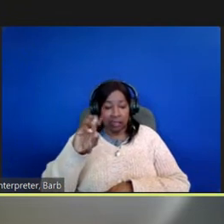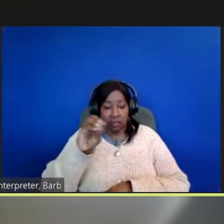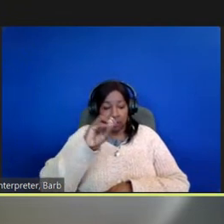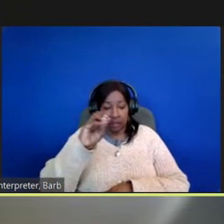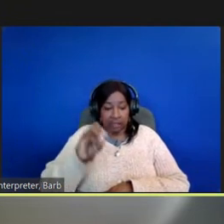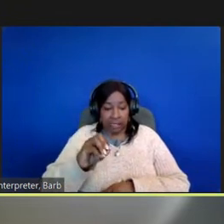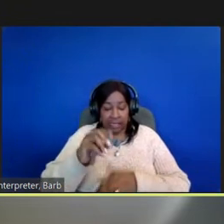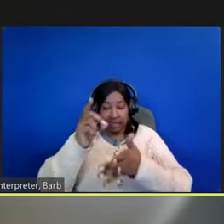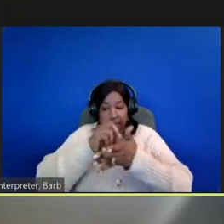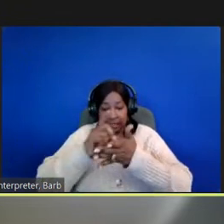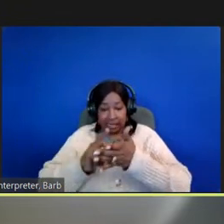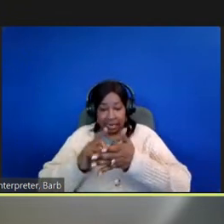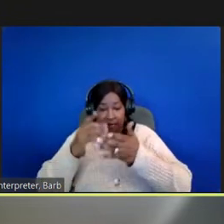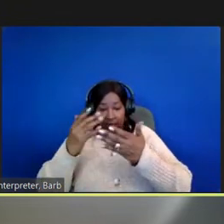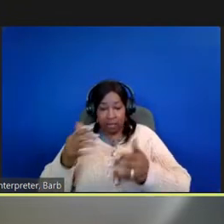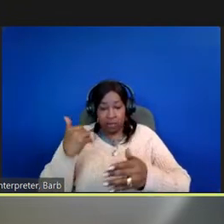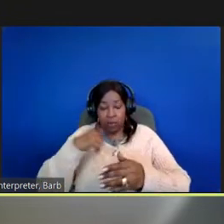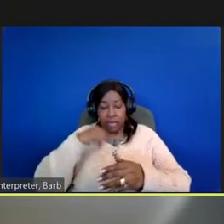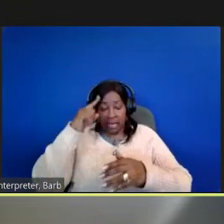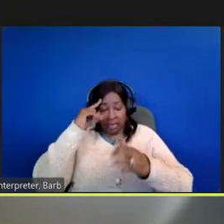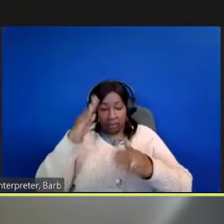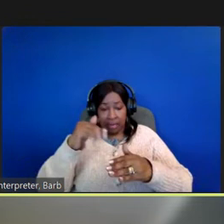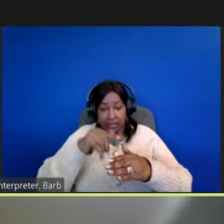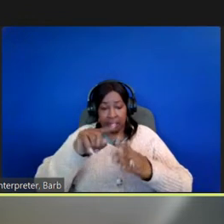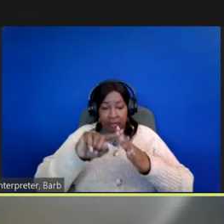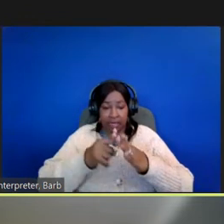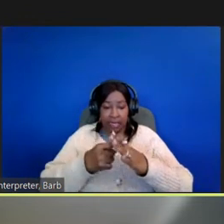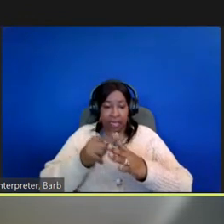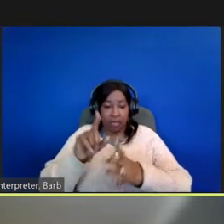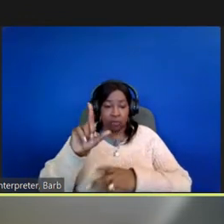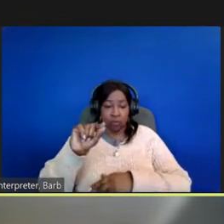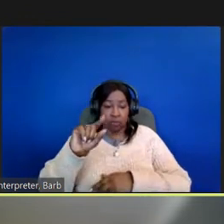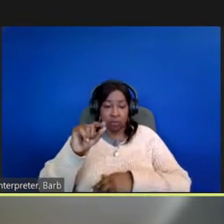the construction to begin 2024 and be done middle of